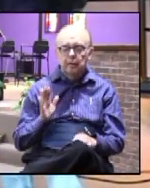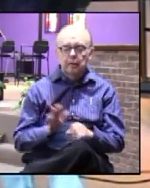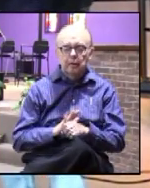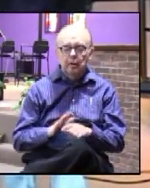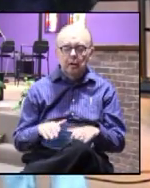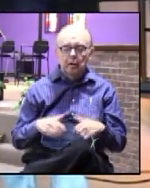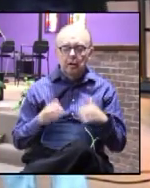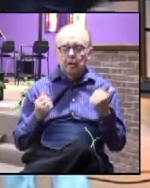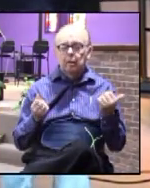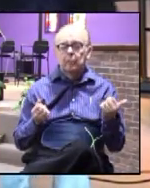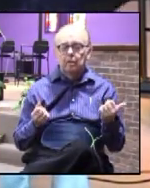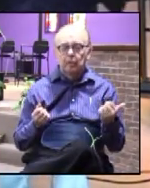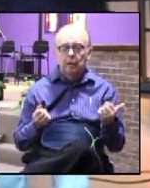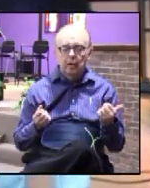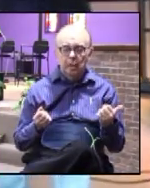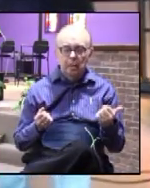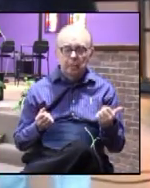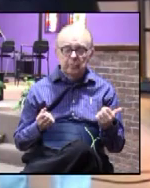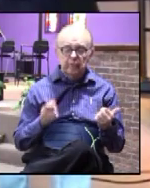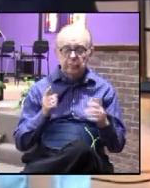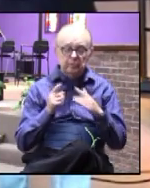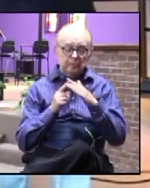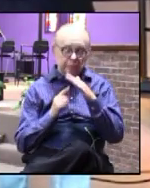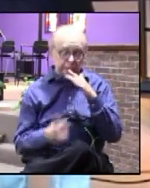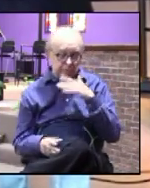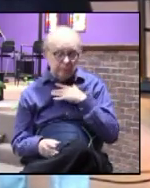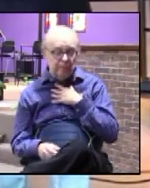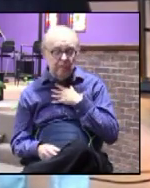is, you're drowning,